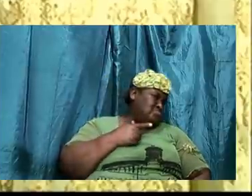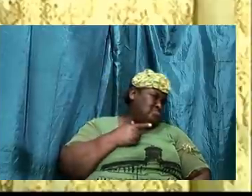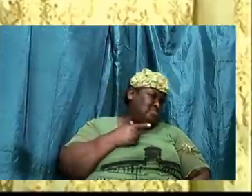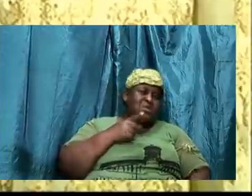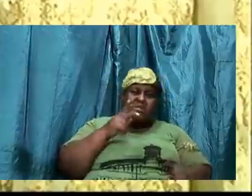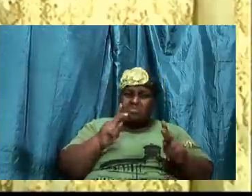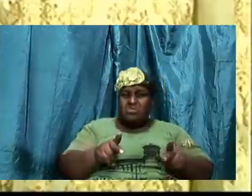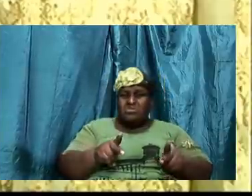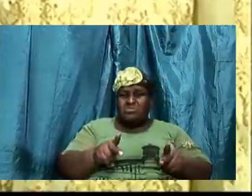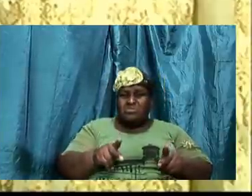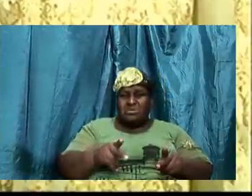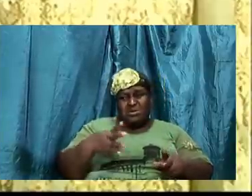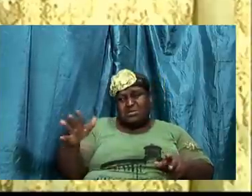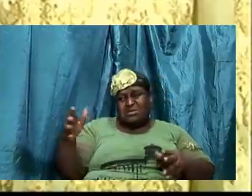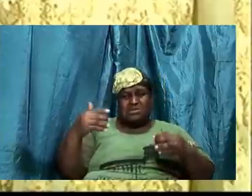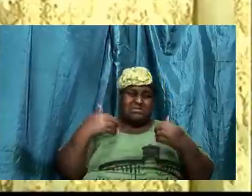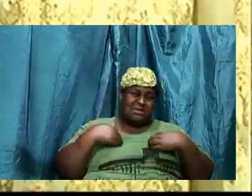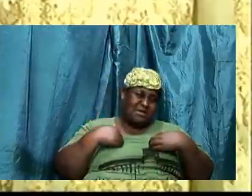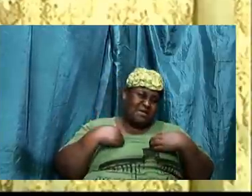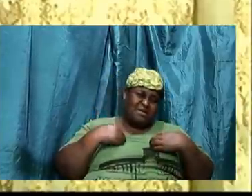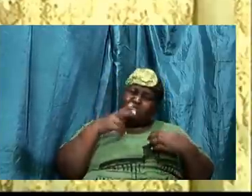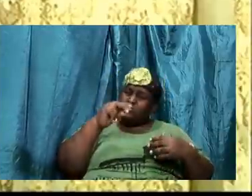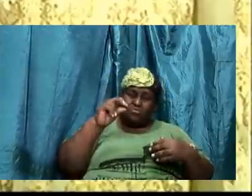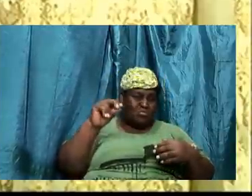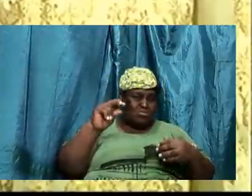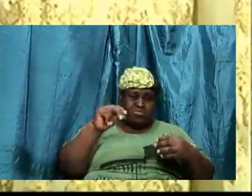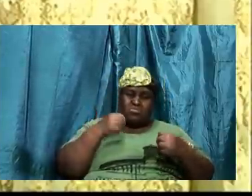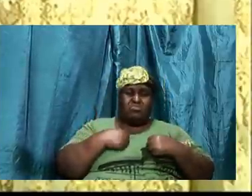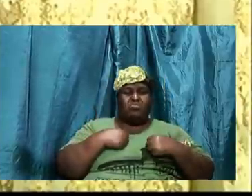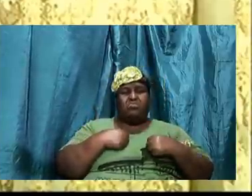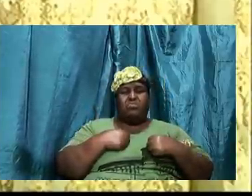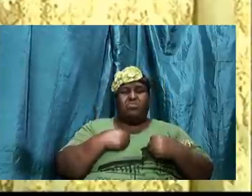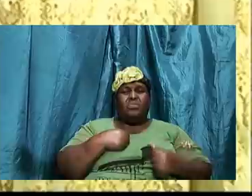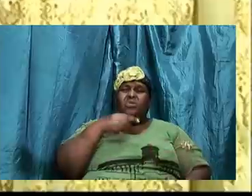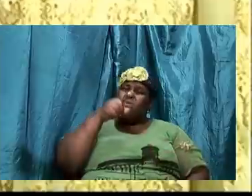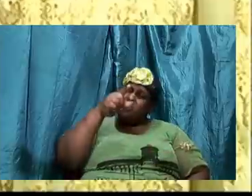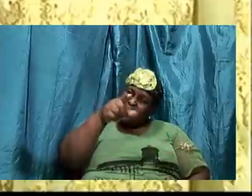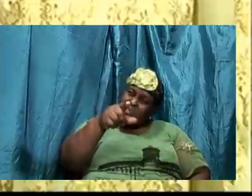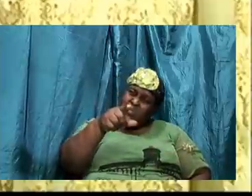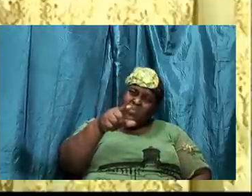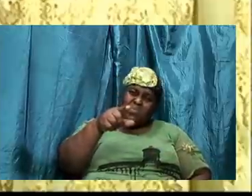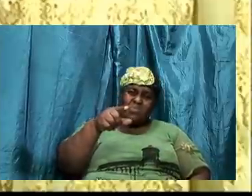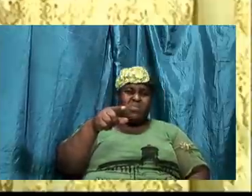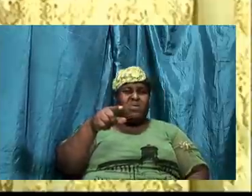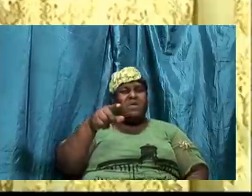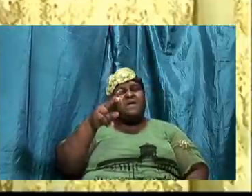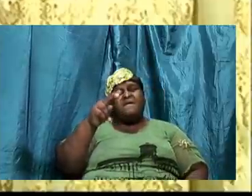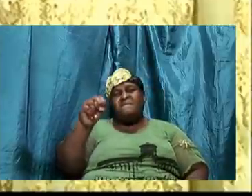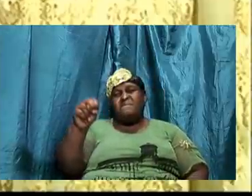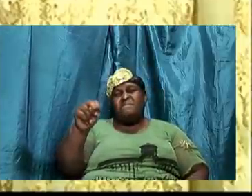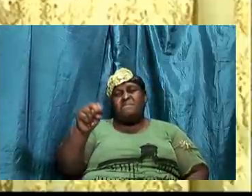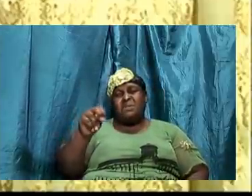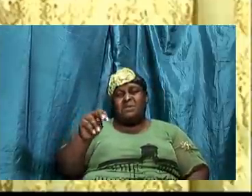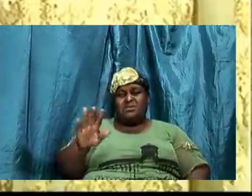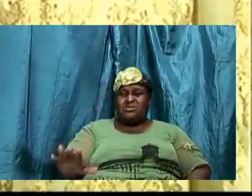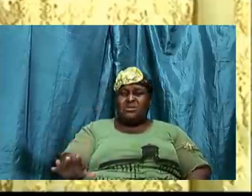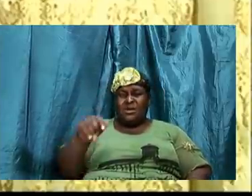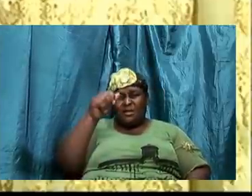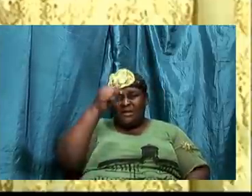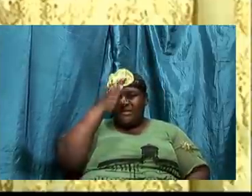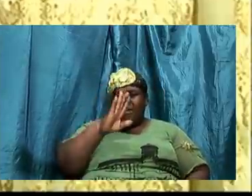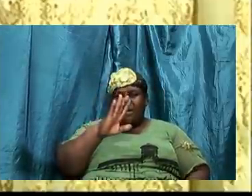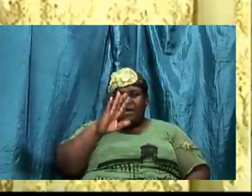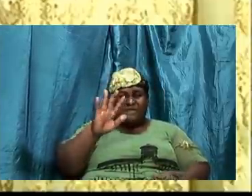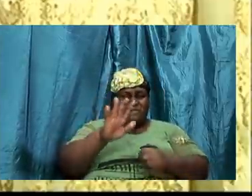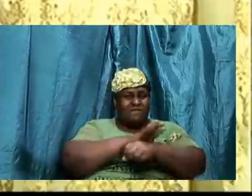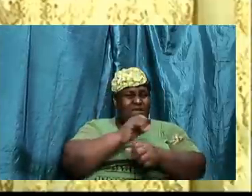possess, because you, being a child of God, you being filled with the Holy Ghost,